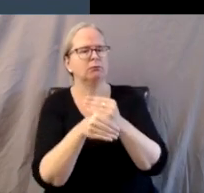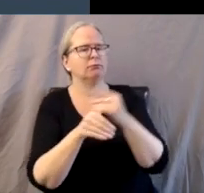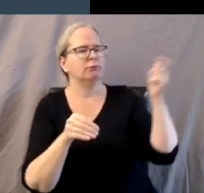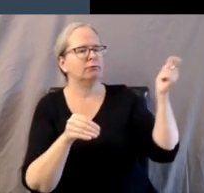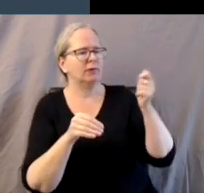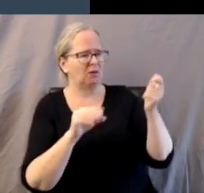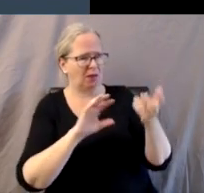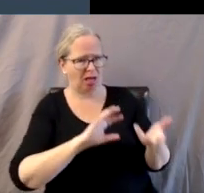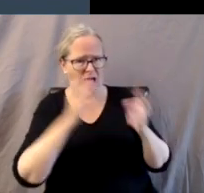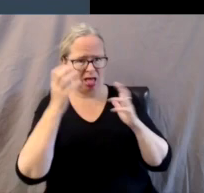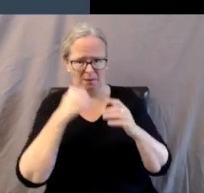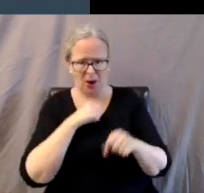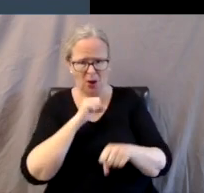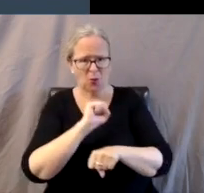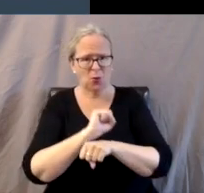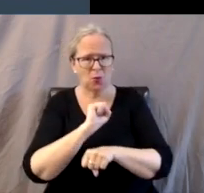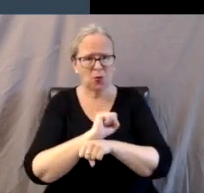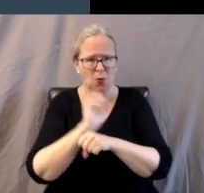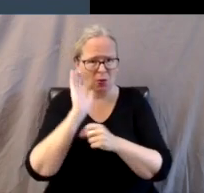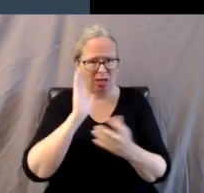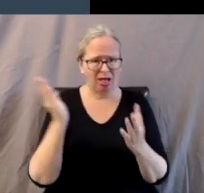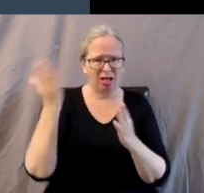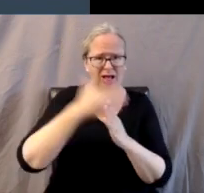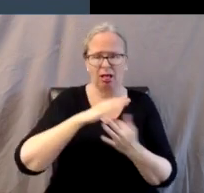to the minimum wage increases.